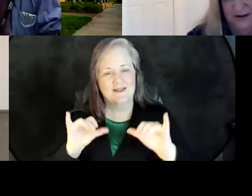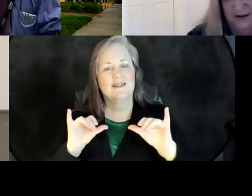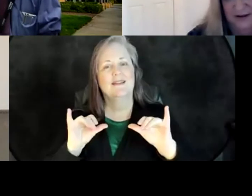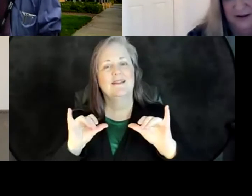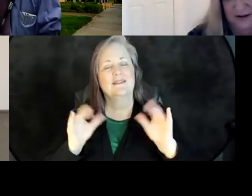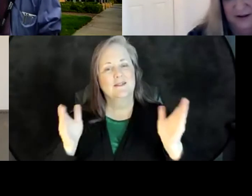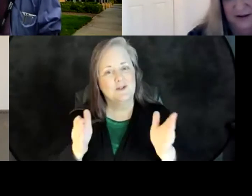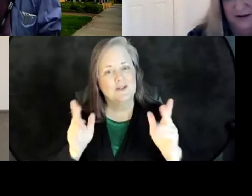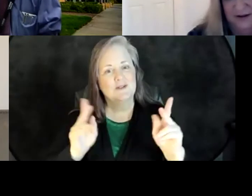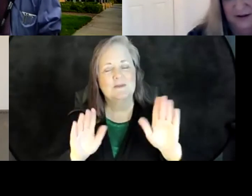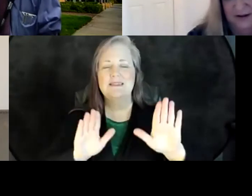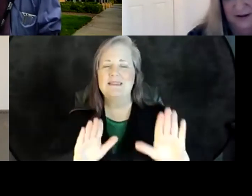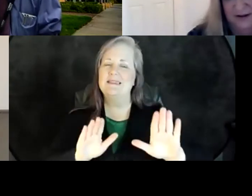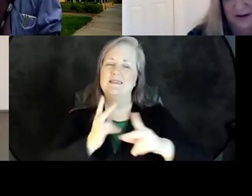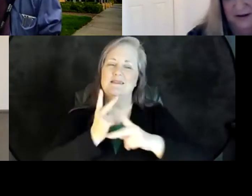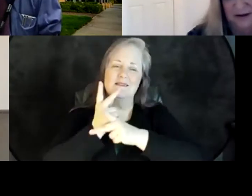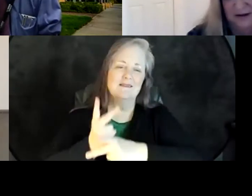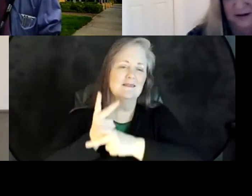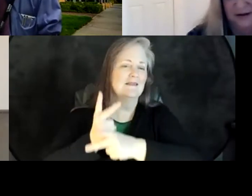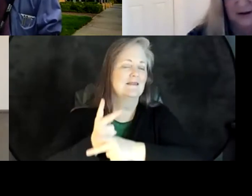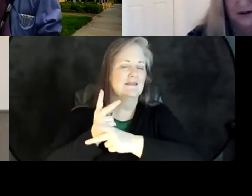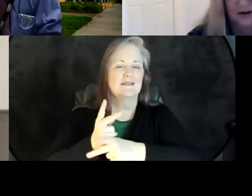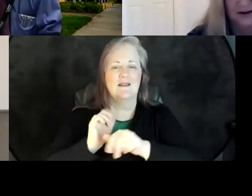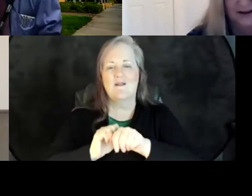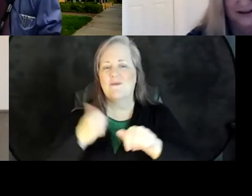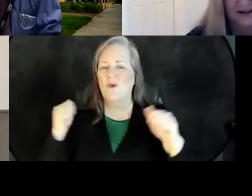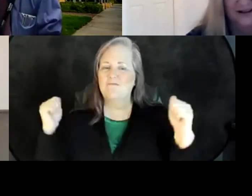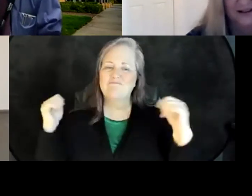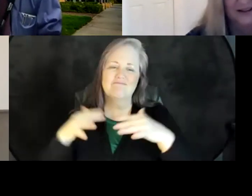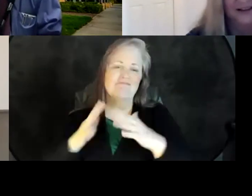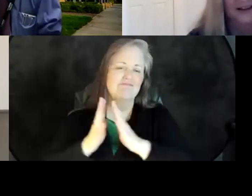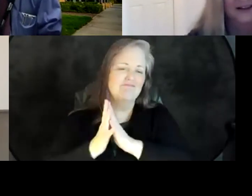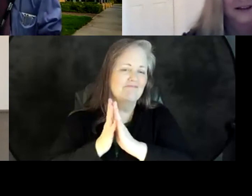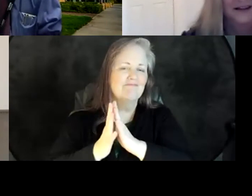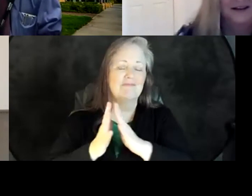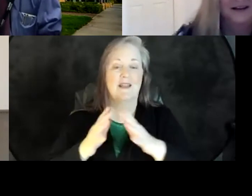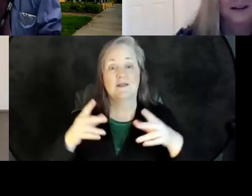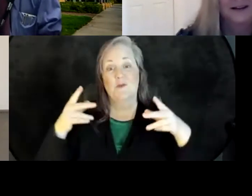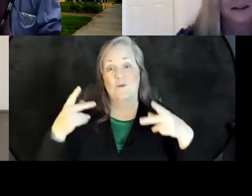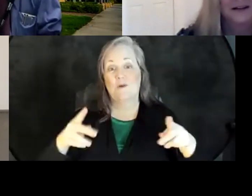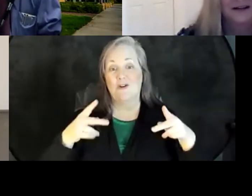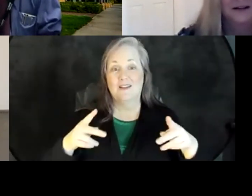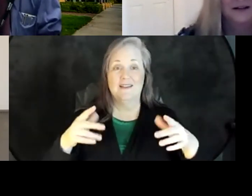urge people to be cautious and to avoid gatherings, and definitely parties.